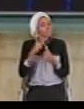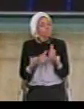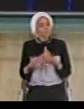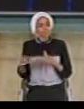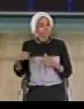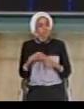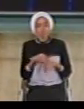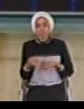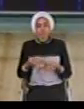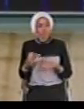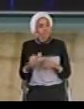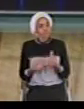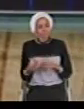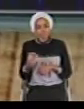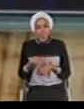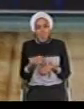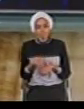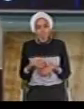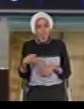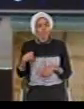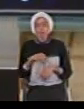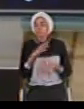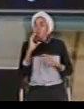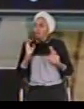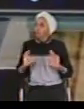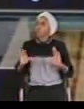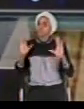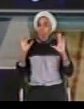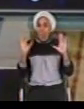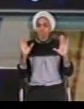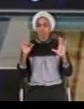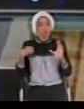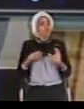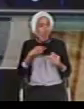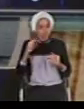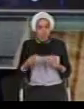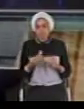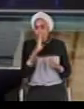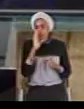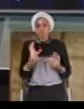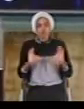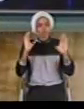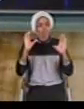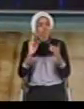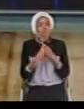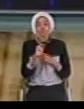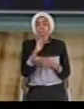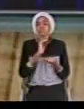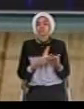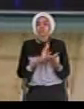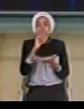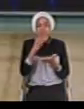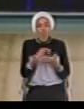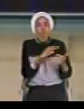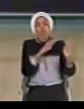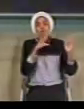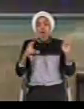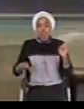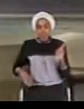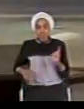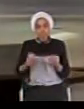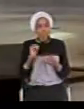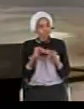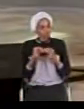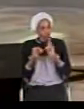do. Every time we are committed, we must be committed to the glory of Christ. Let's come to